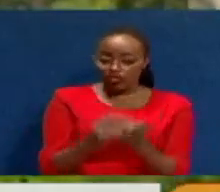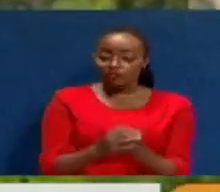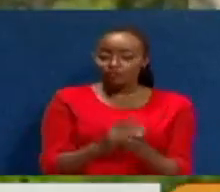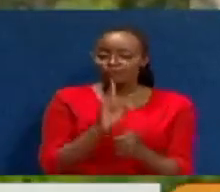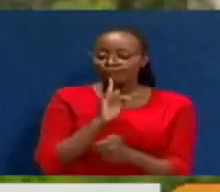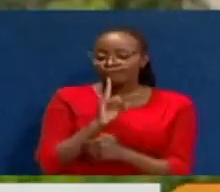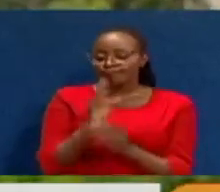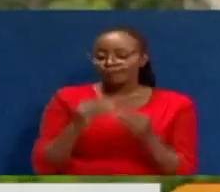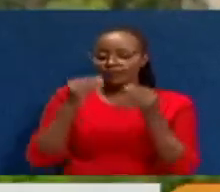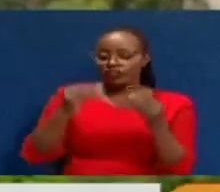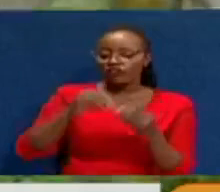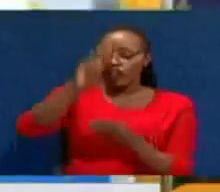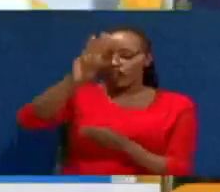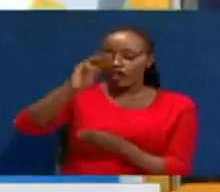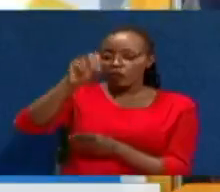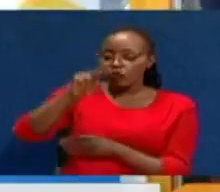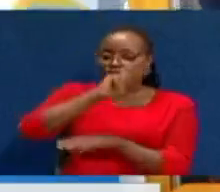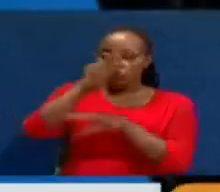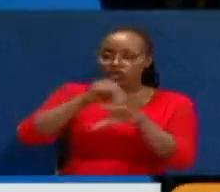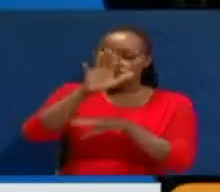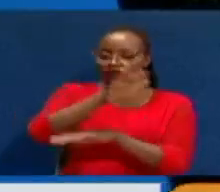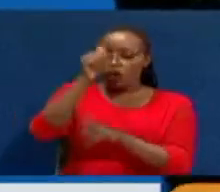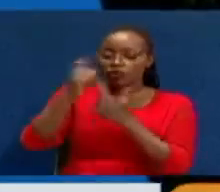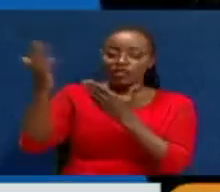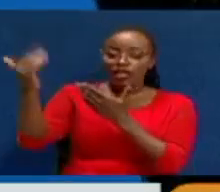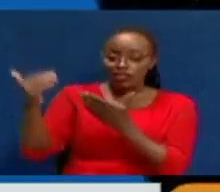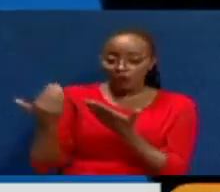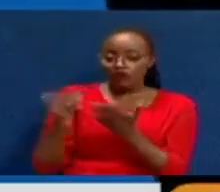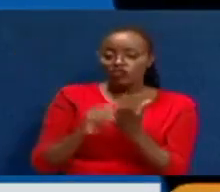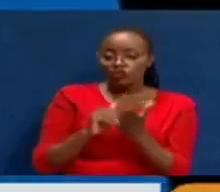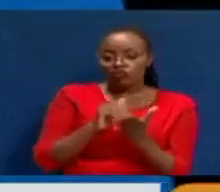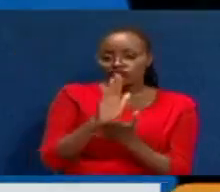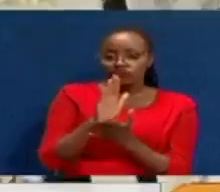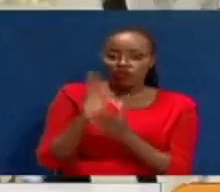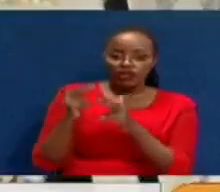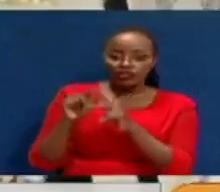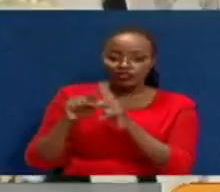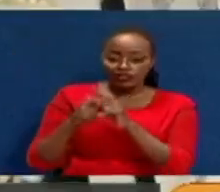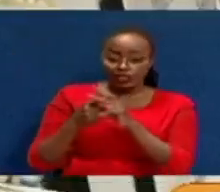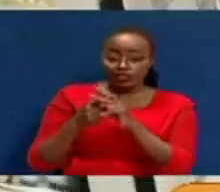also submitted a memorandum to the National Assembly, which is expected to sit soon.